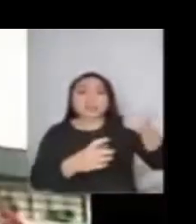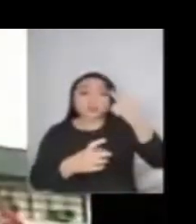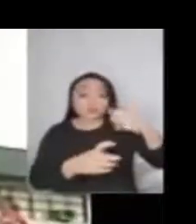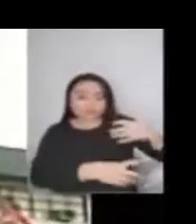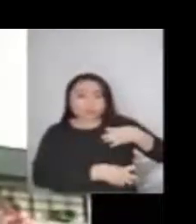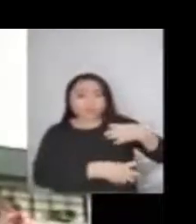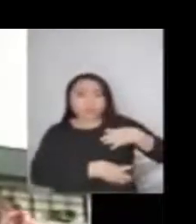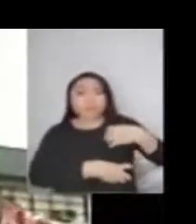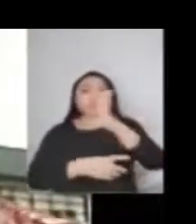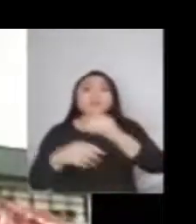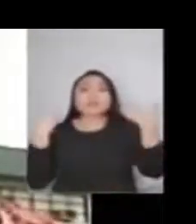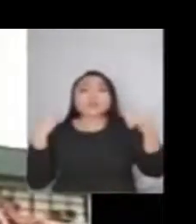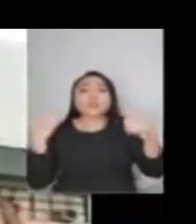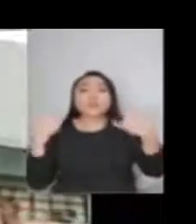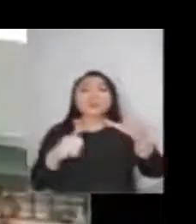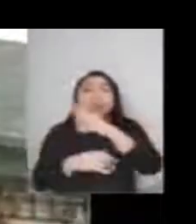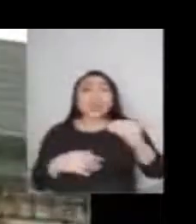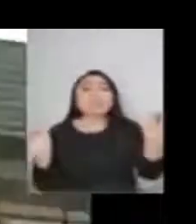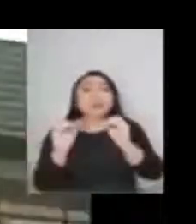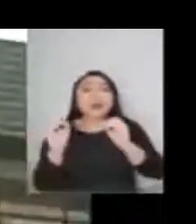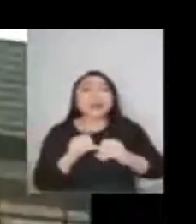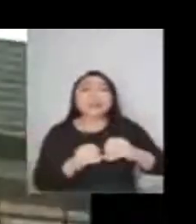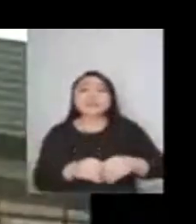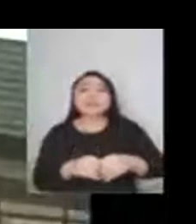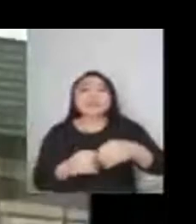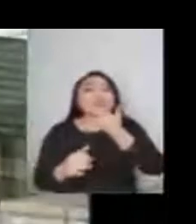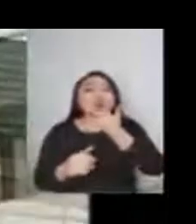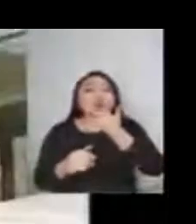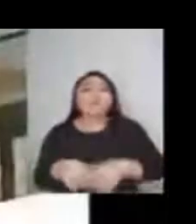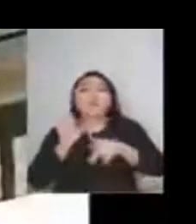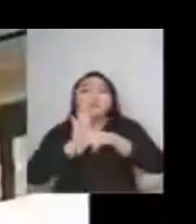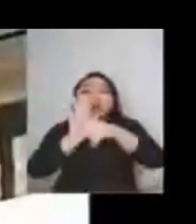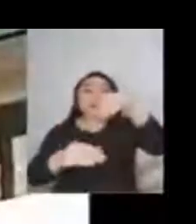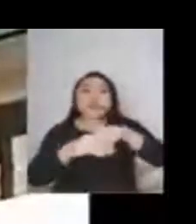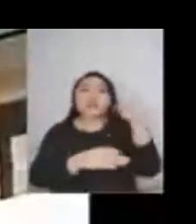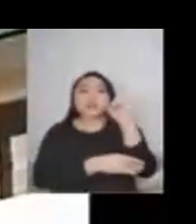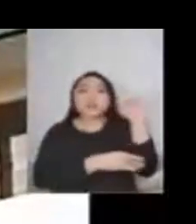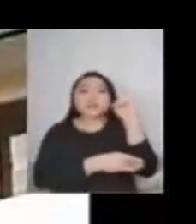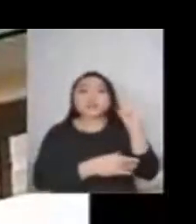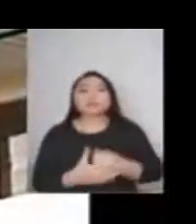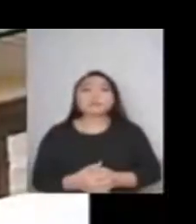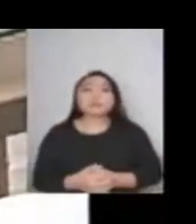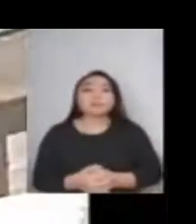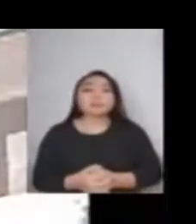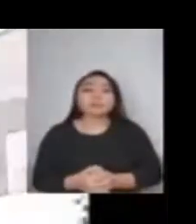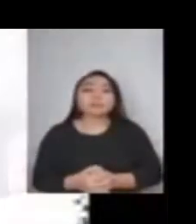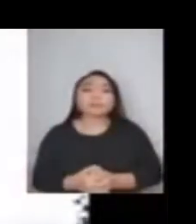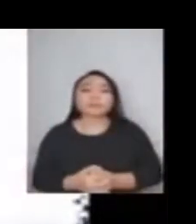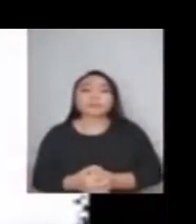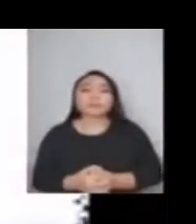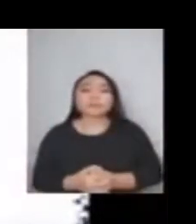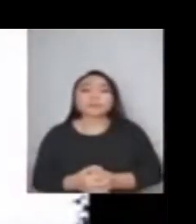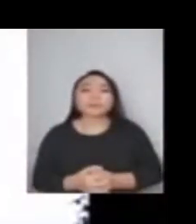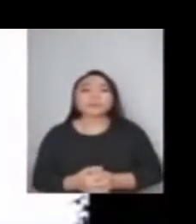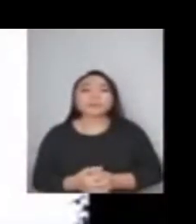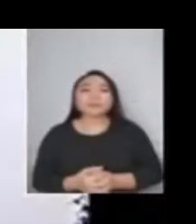may direct any government agency and instrumentality to respond to problems brought to their attention in relation to the